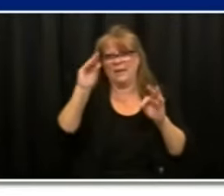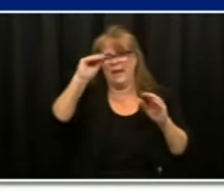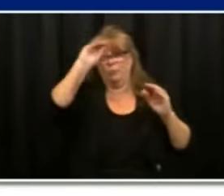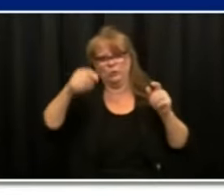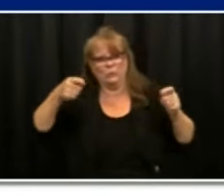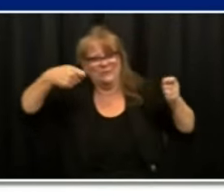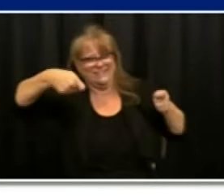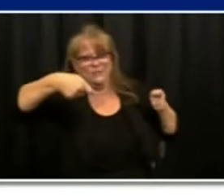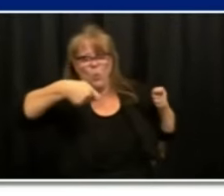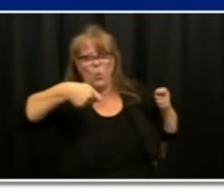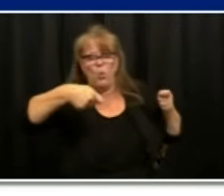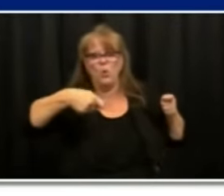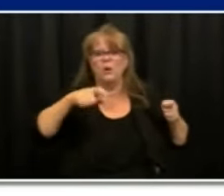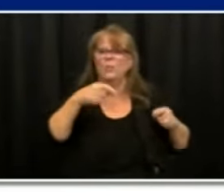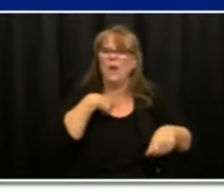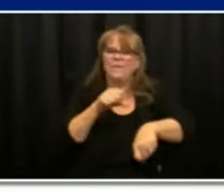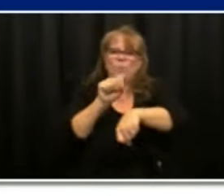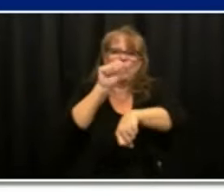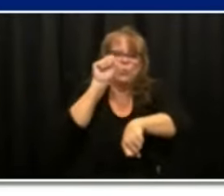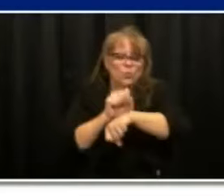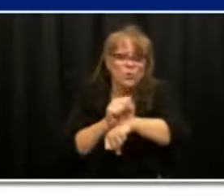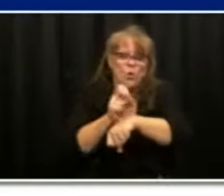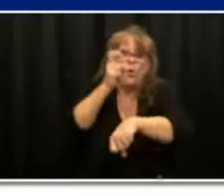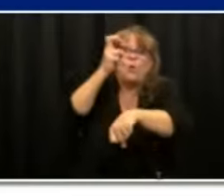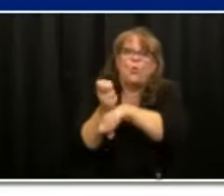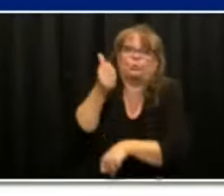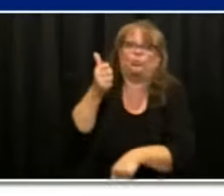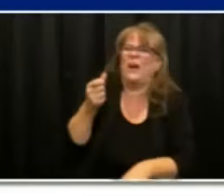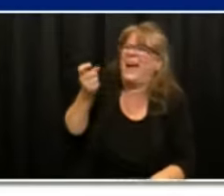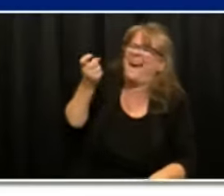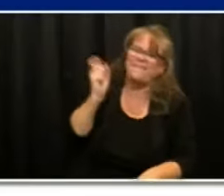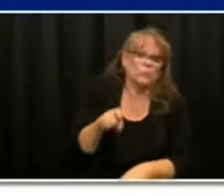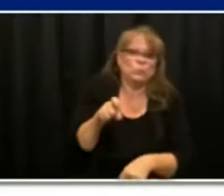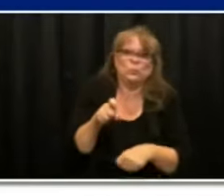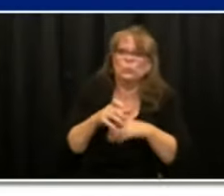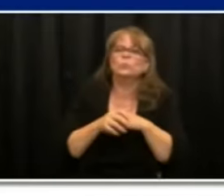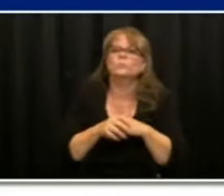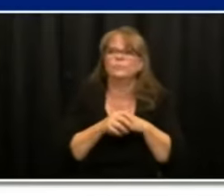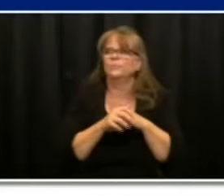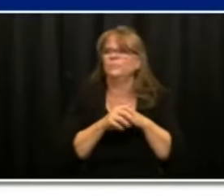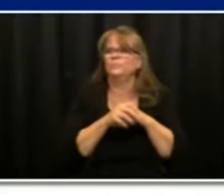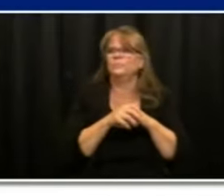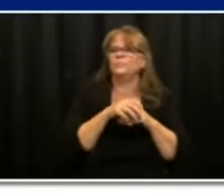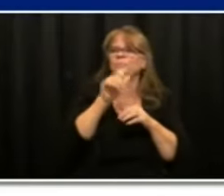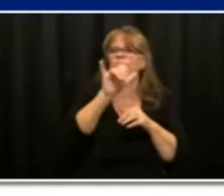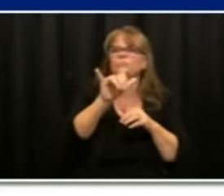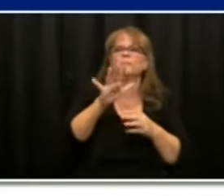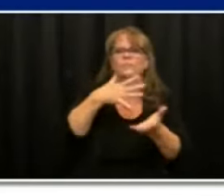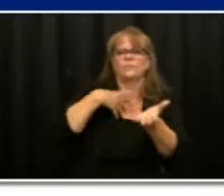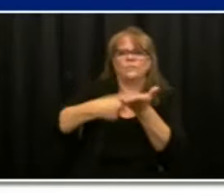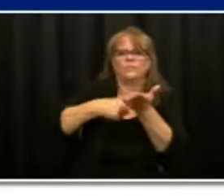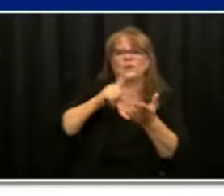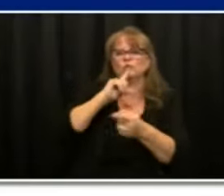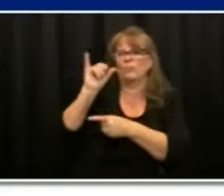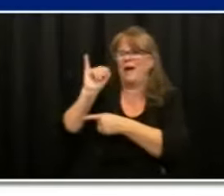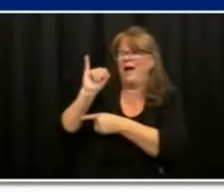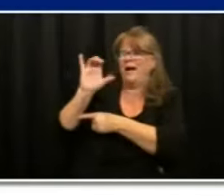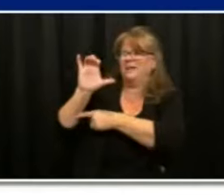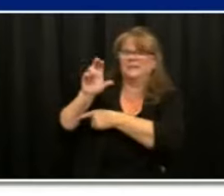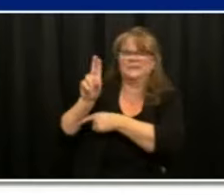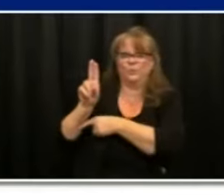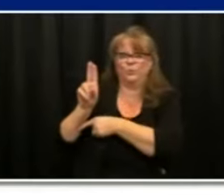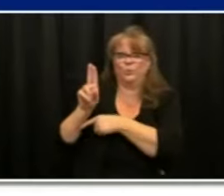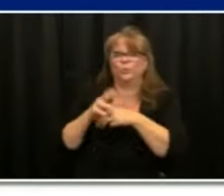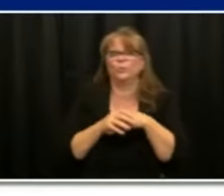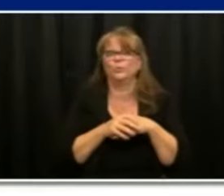slide focuses on our ICU capacity in the state and shows longer-term projections. The tan line on the left shows you